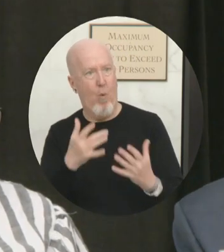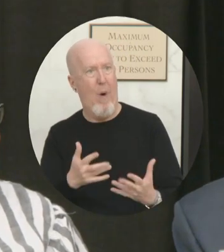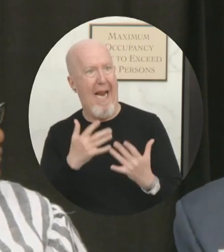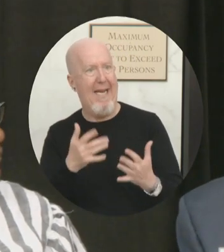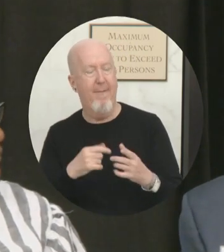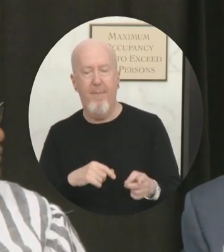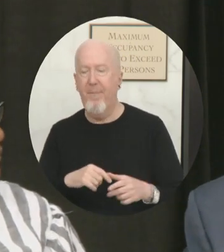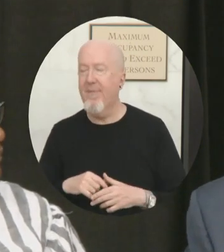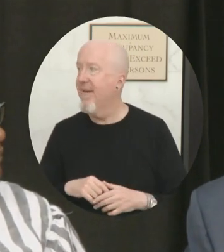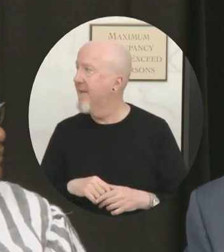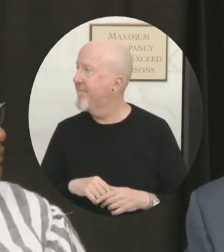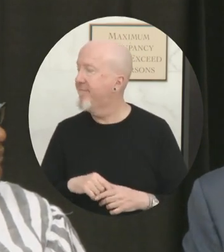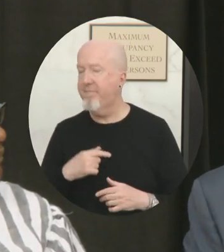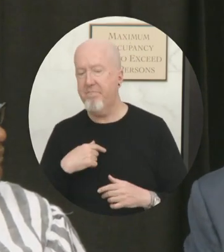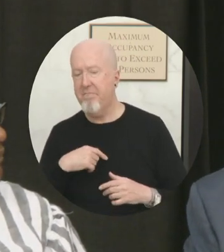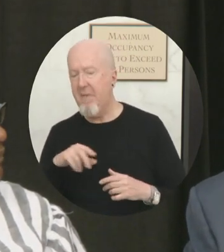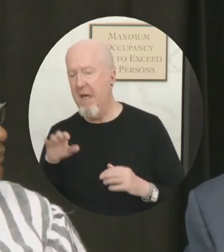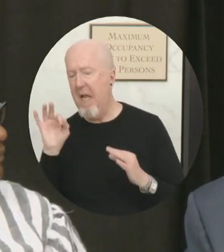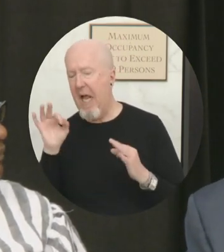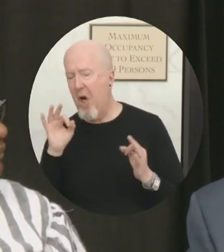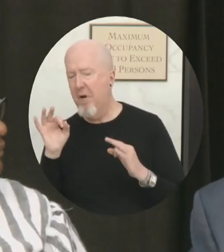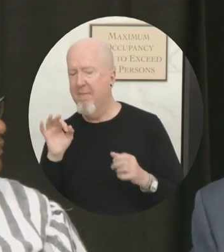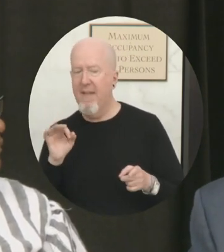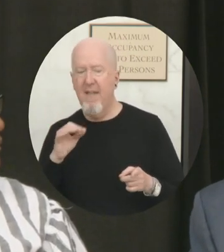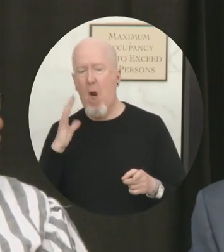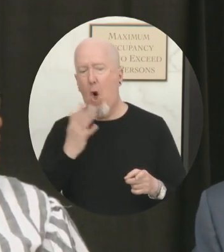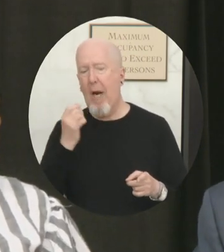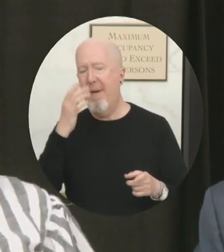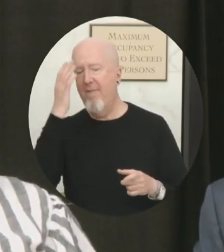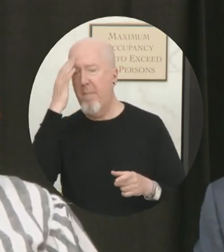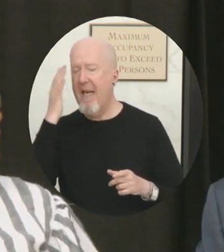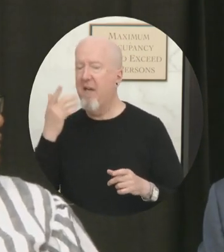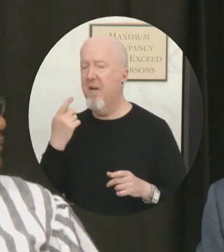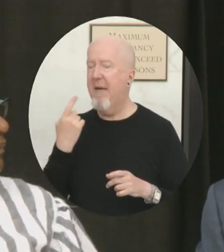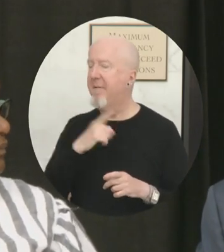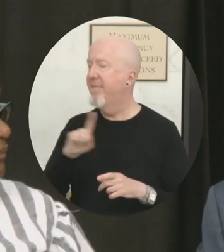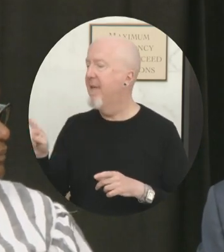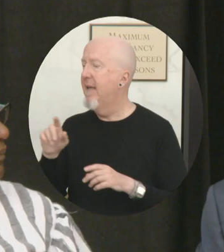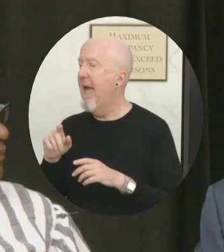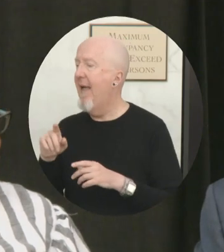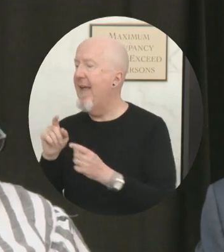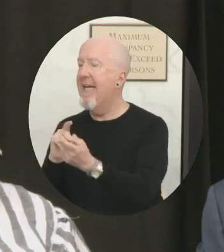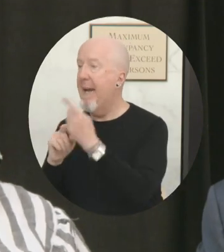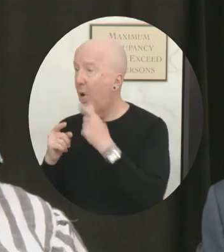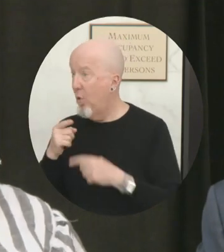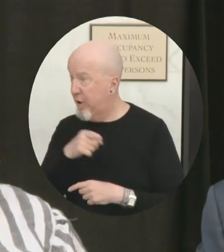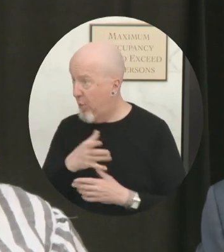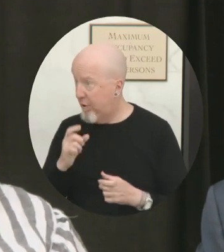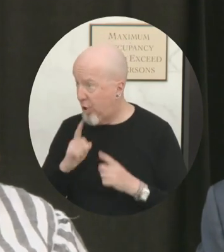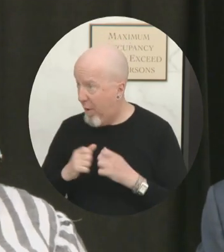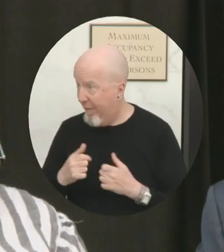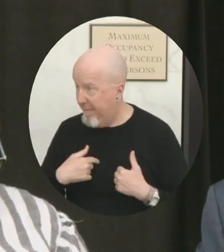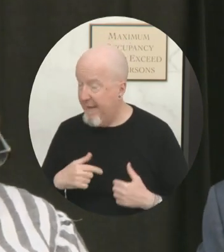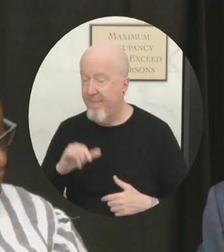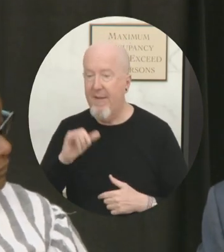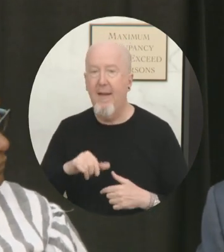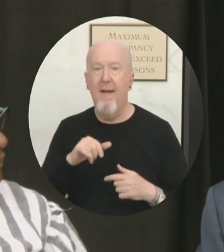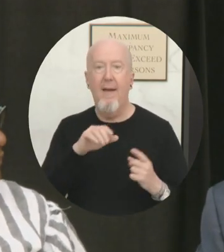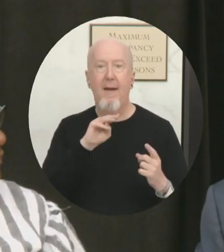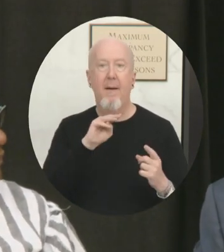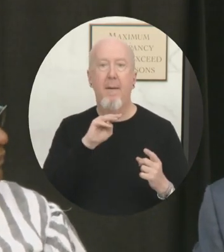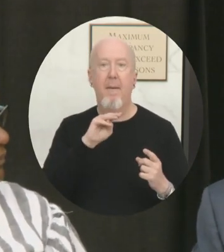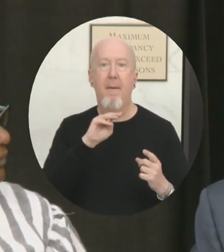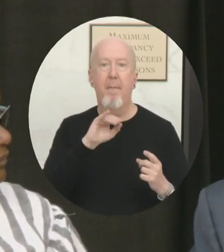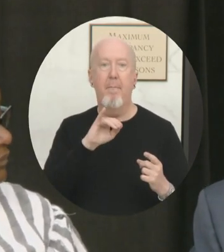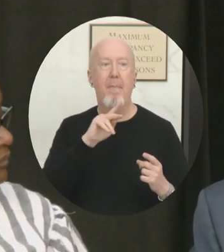I just kind of looked at her and she looked familiar. And then I went to my office and they said, hey, she wants to talk to you. And it was Micah